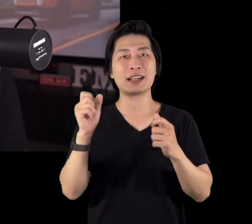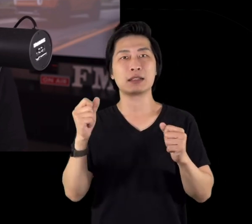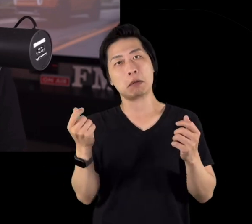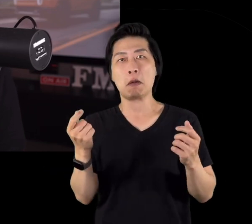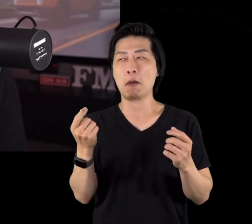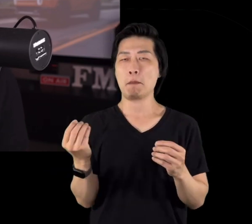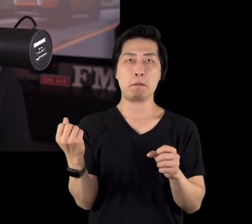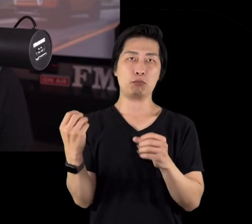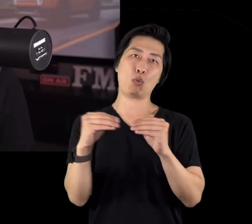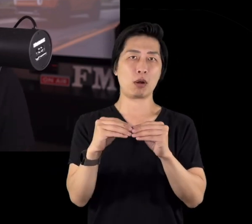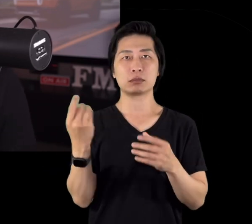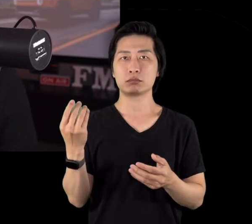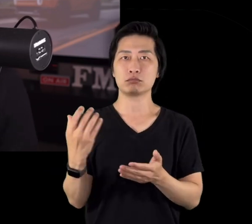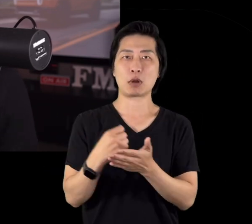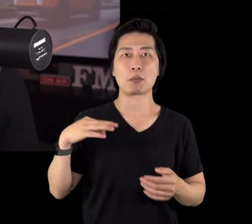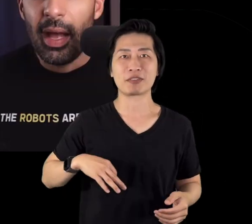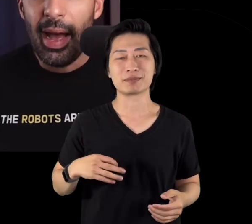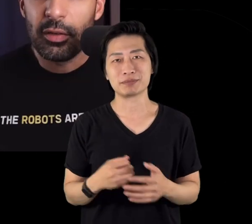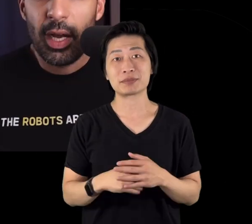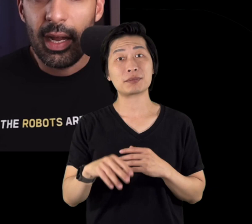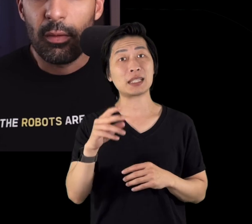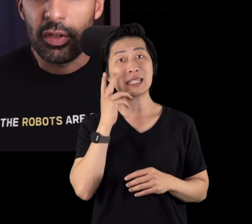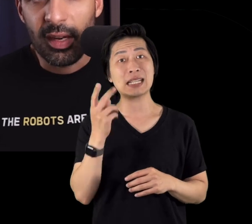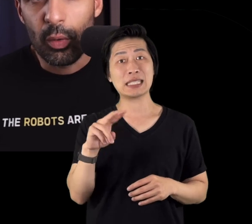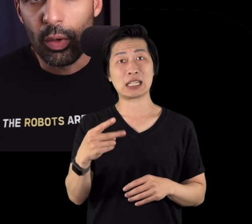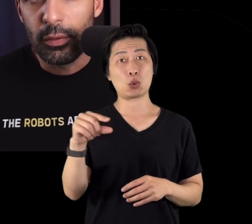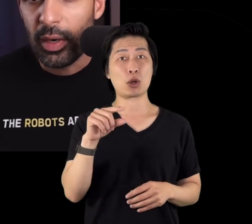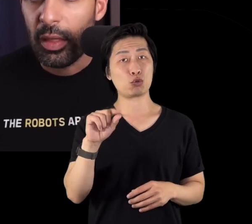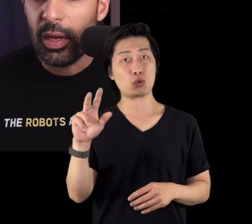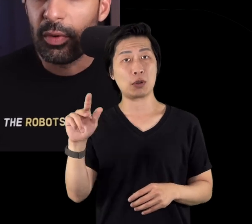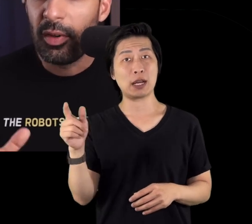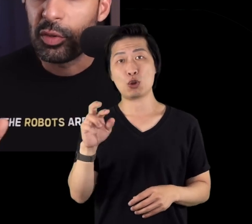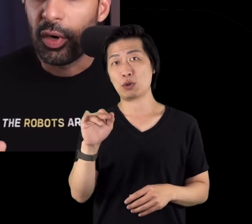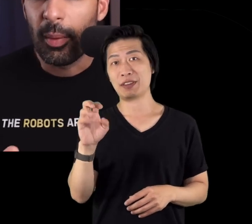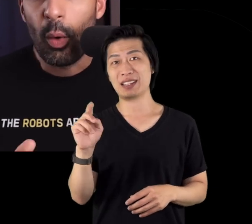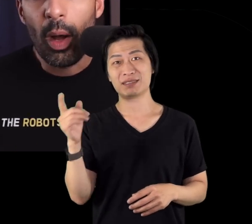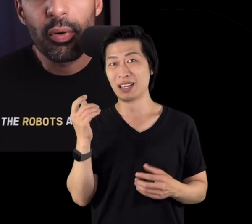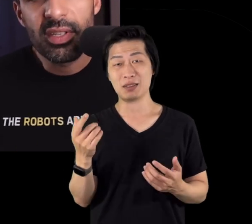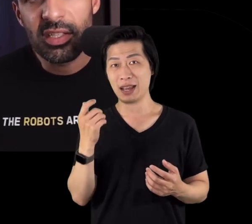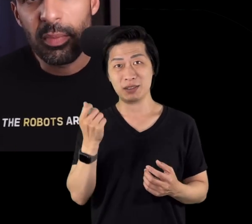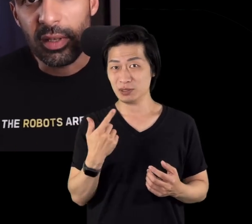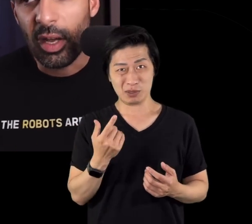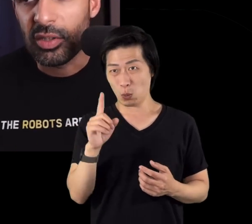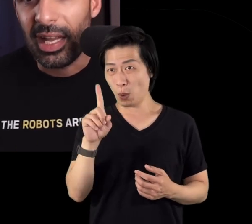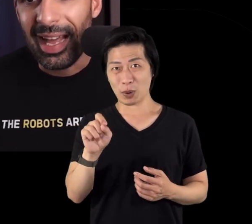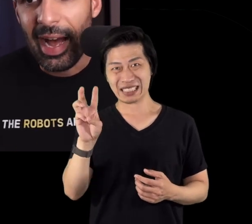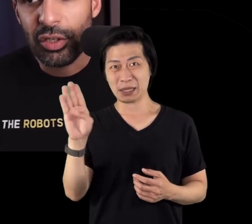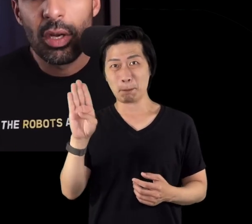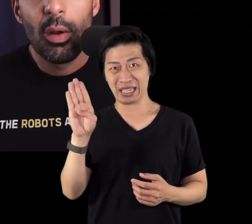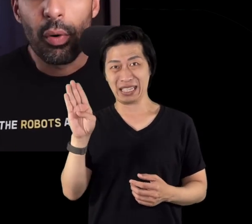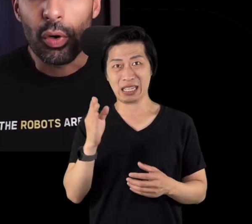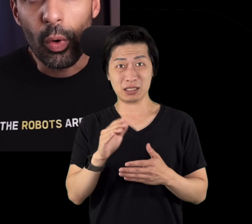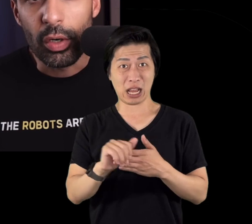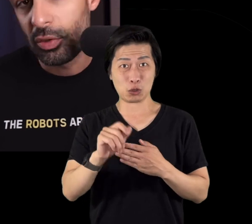maybe potentially make a little bit of money on the business. As of right now, for the second quarter of 23, Rivian is burning about $1.6 billion in